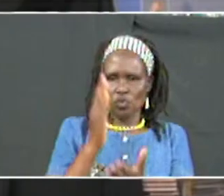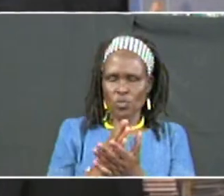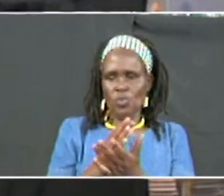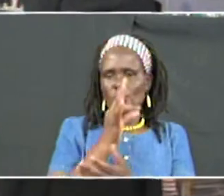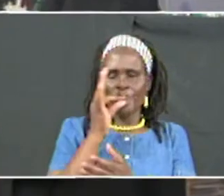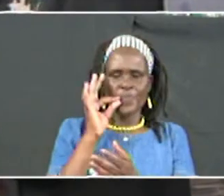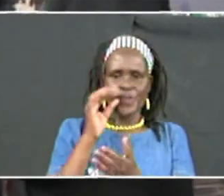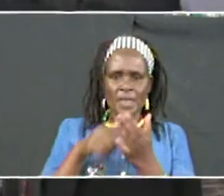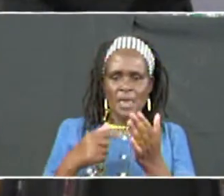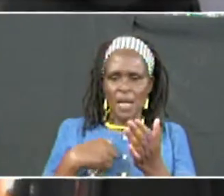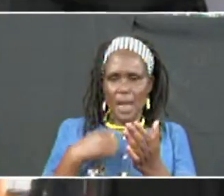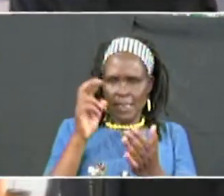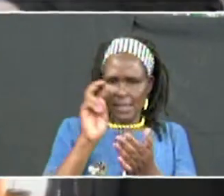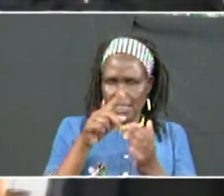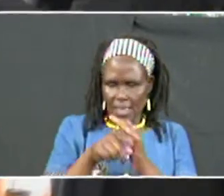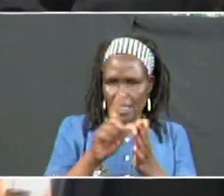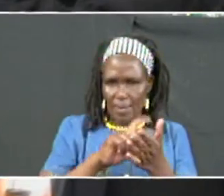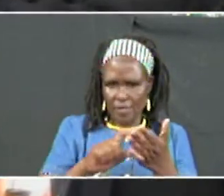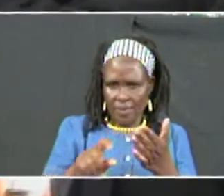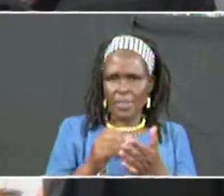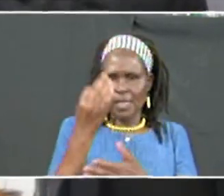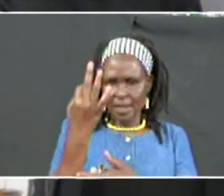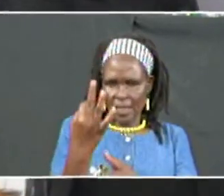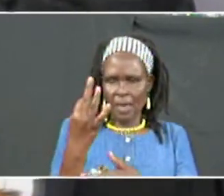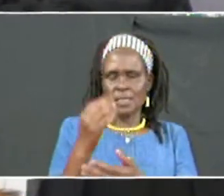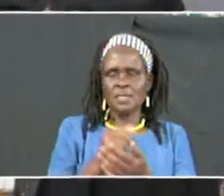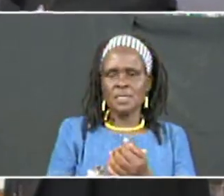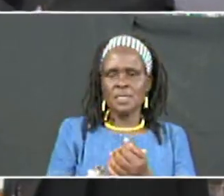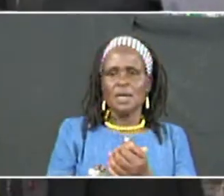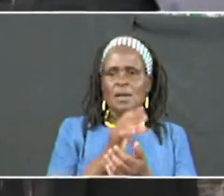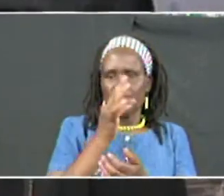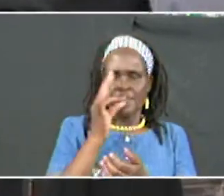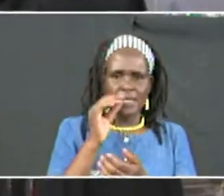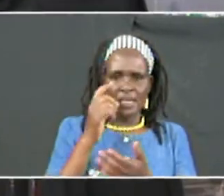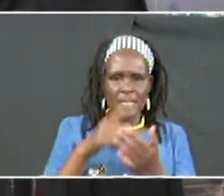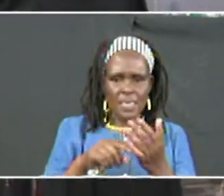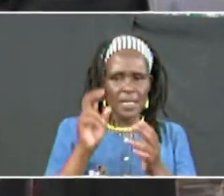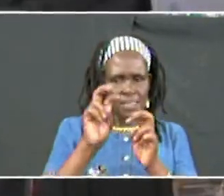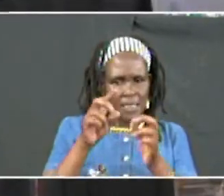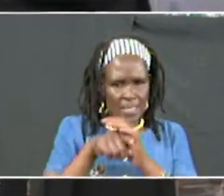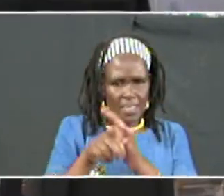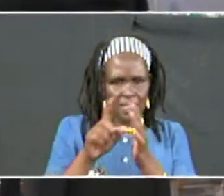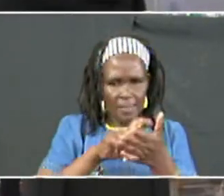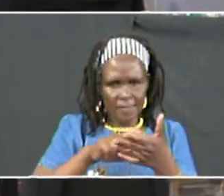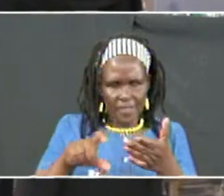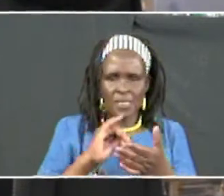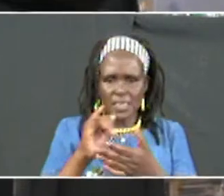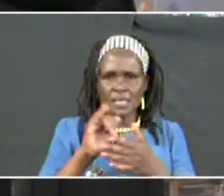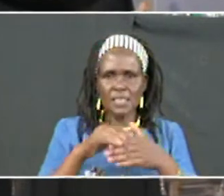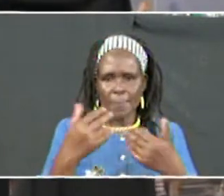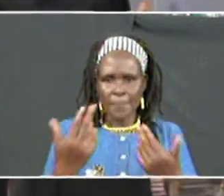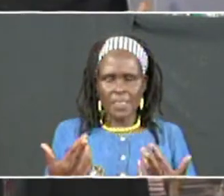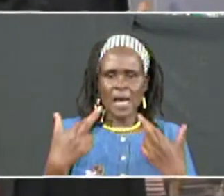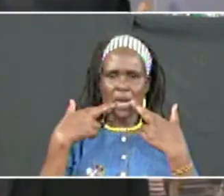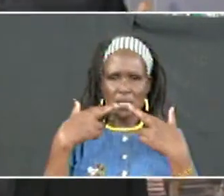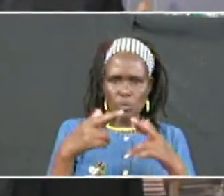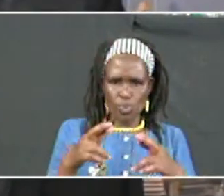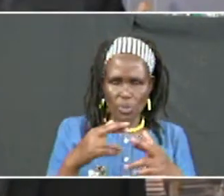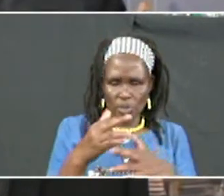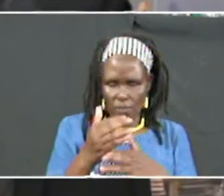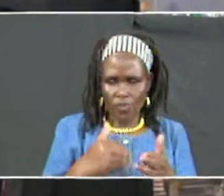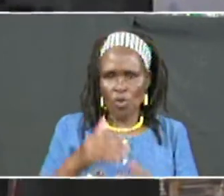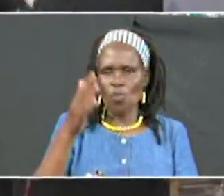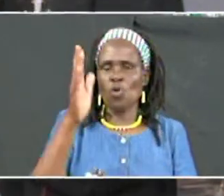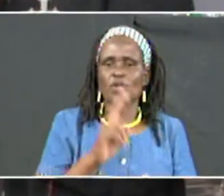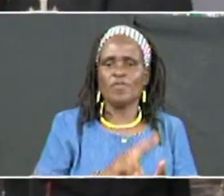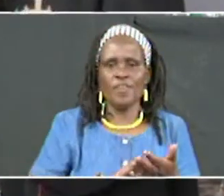in this passage. The third hope of true fasting that I see in this passage is a response from God. Verse 9